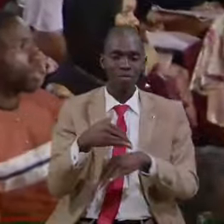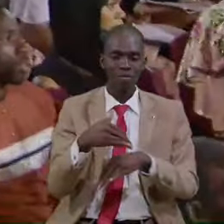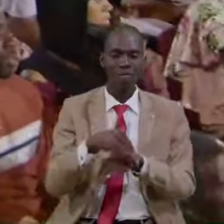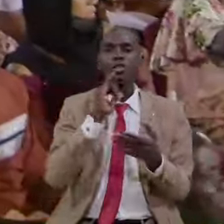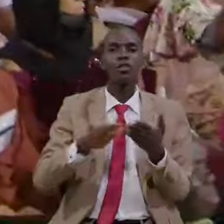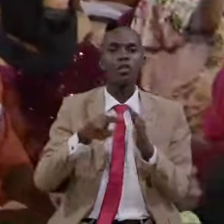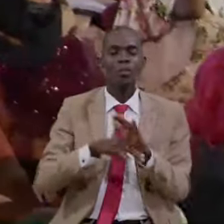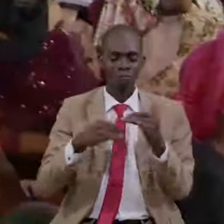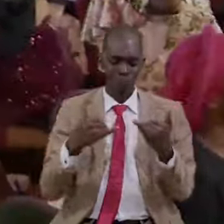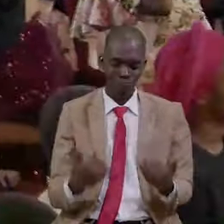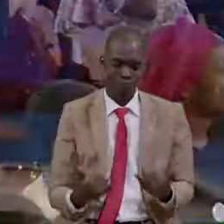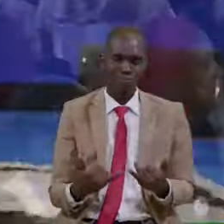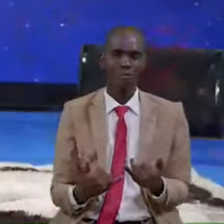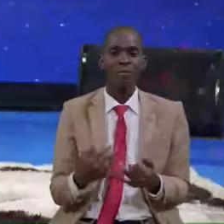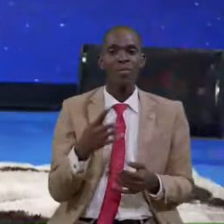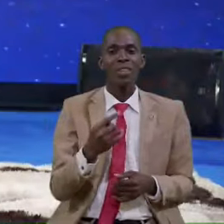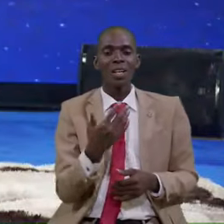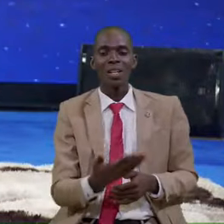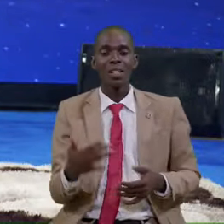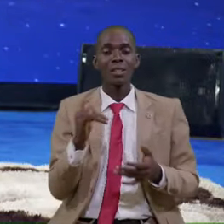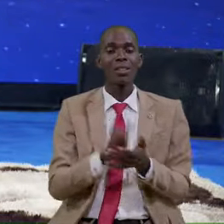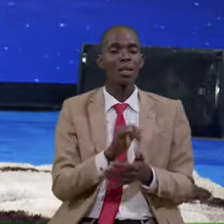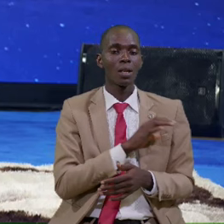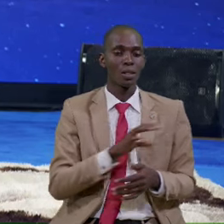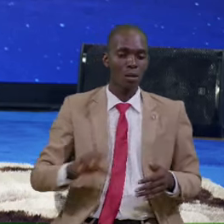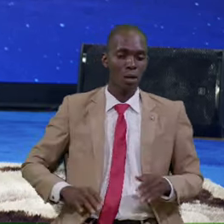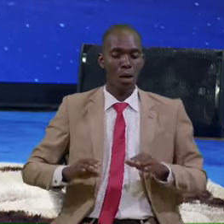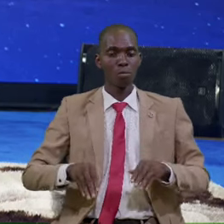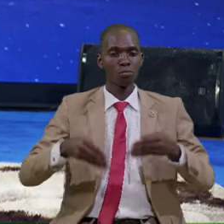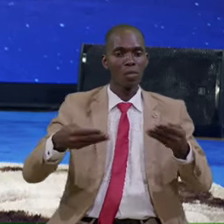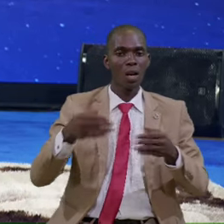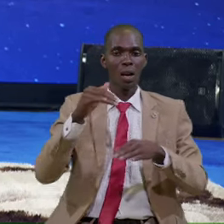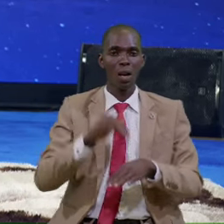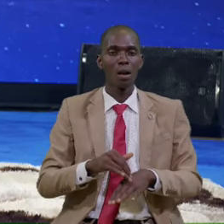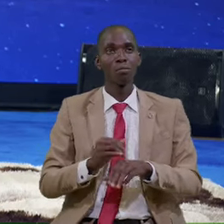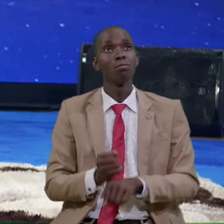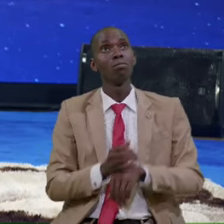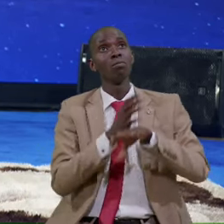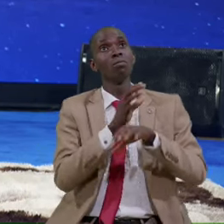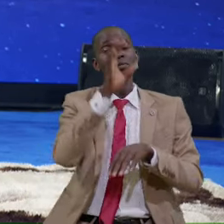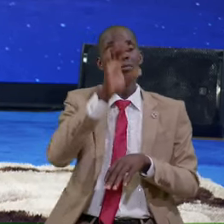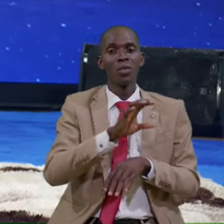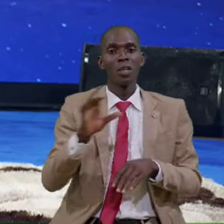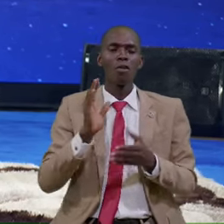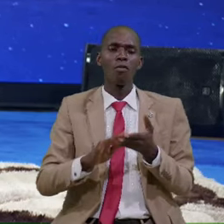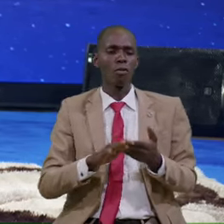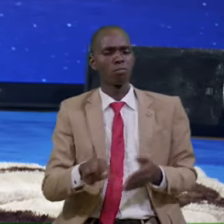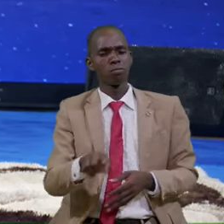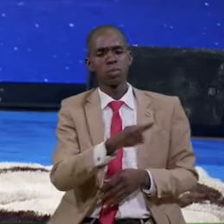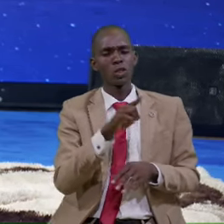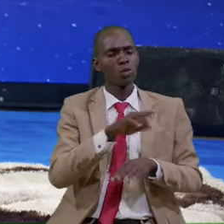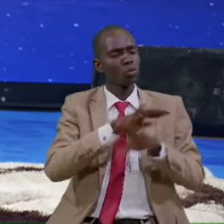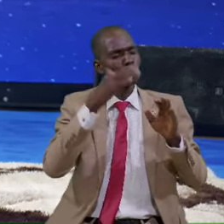forgiveness the thing that Christ provided at Calvary forgive them for they knew not what they